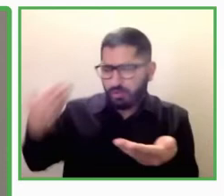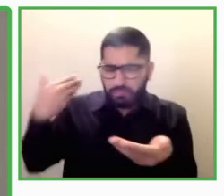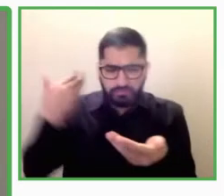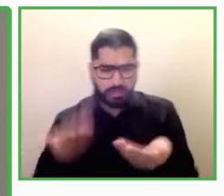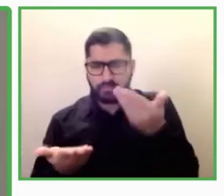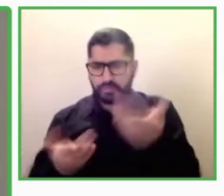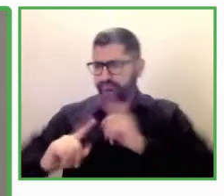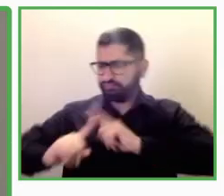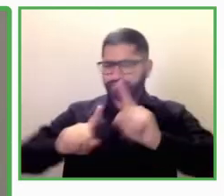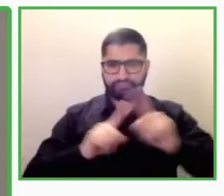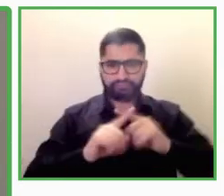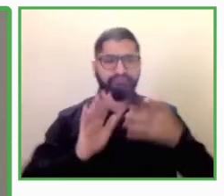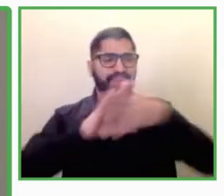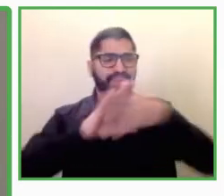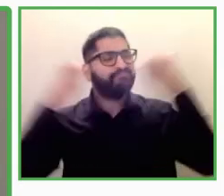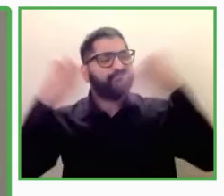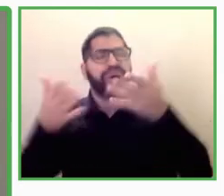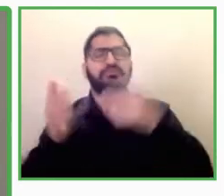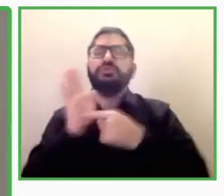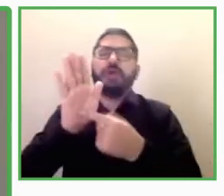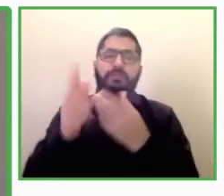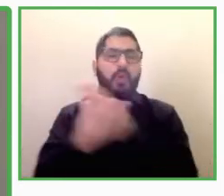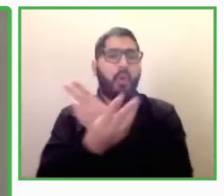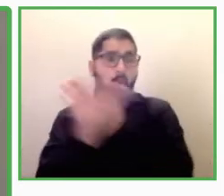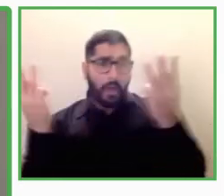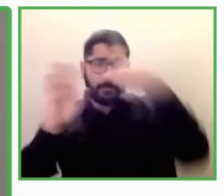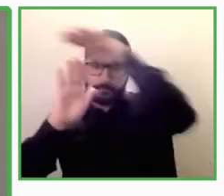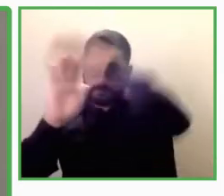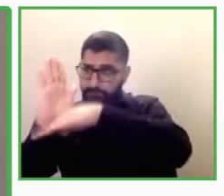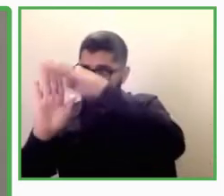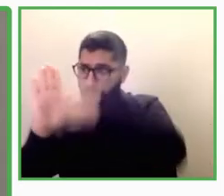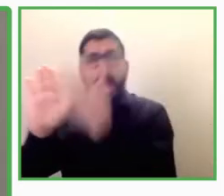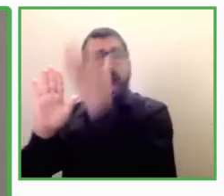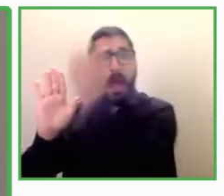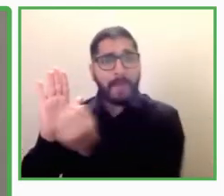different aspects of different websites, having